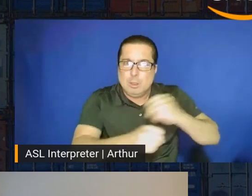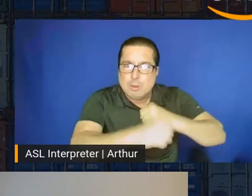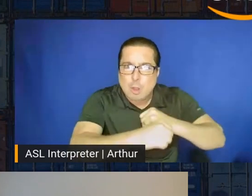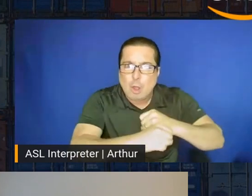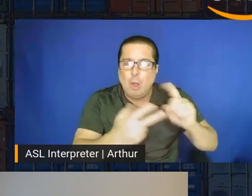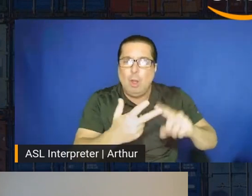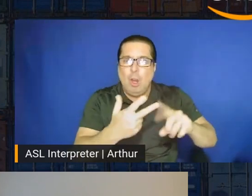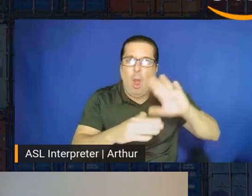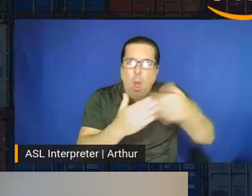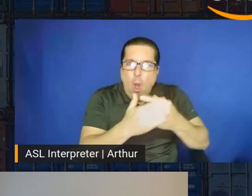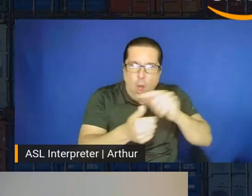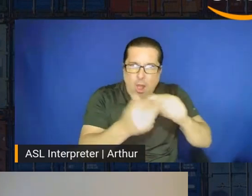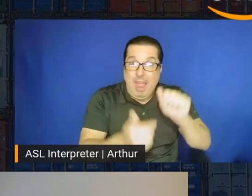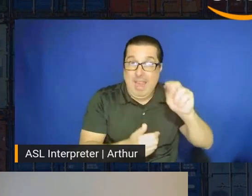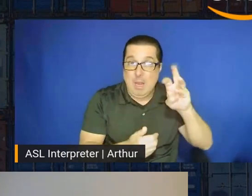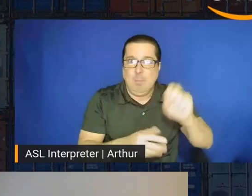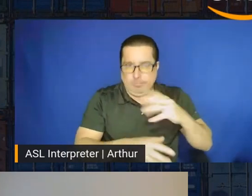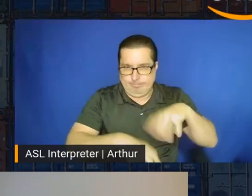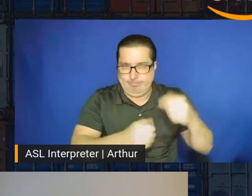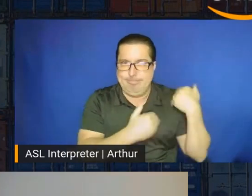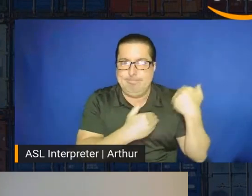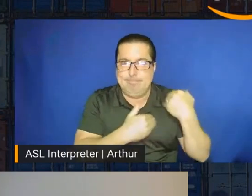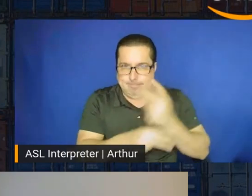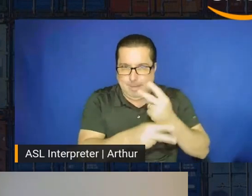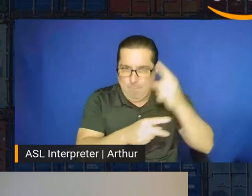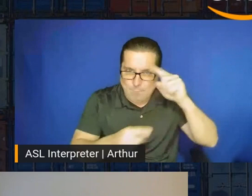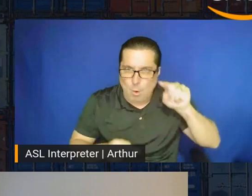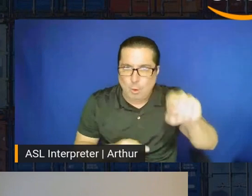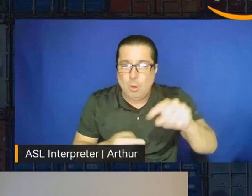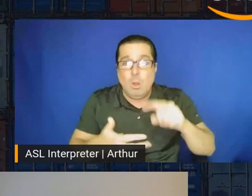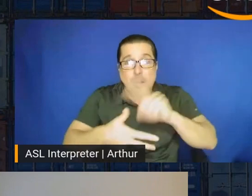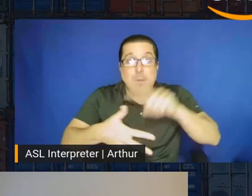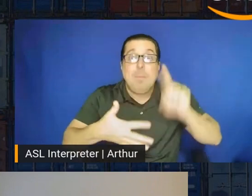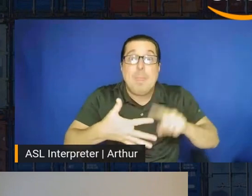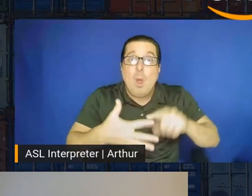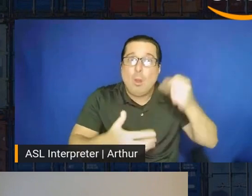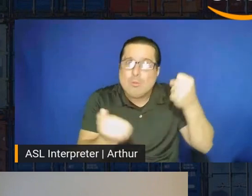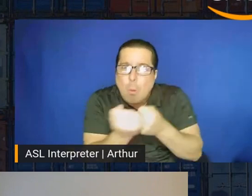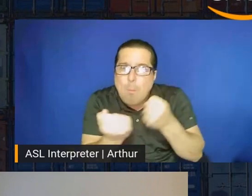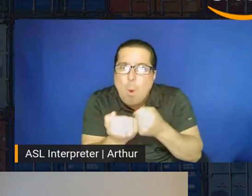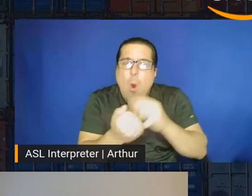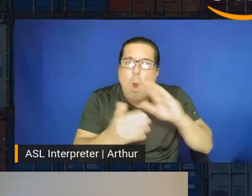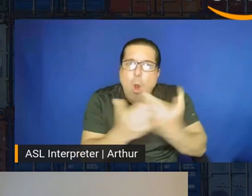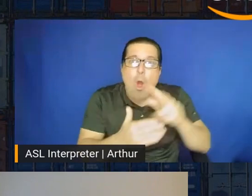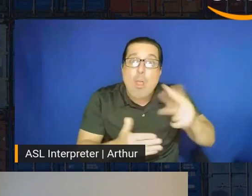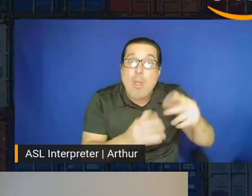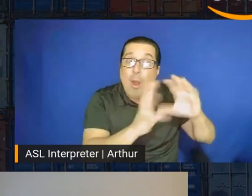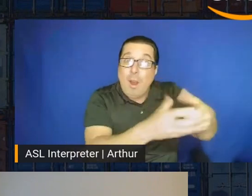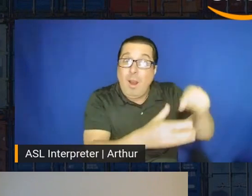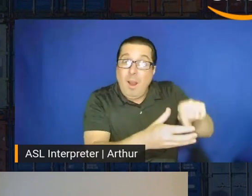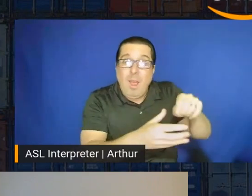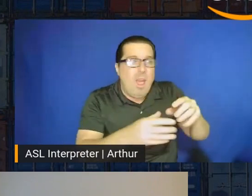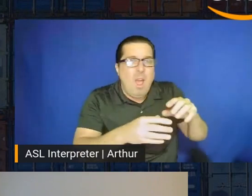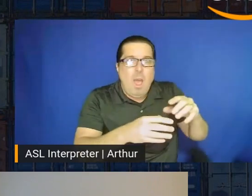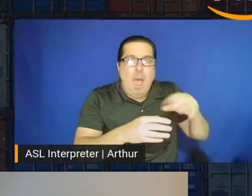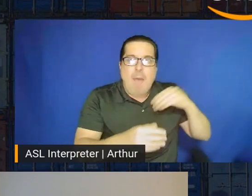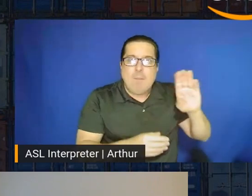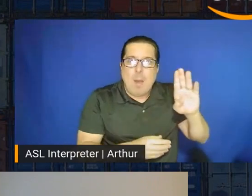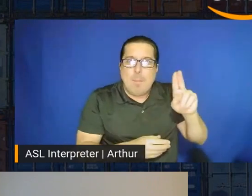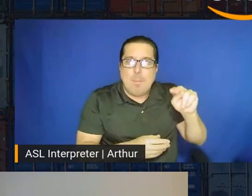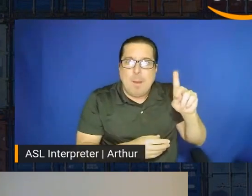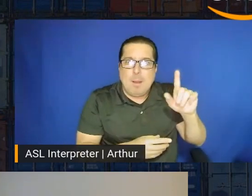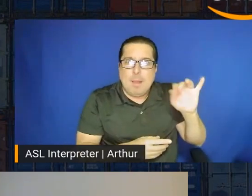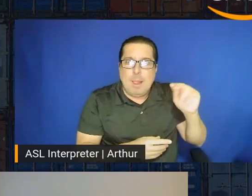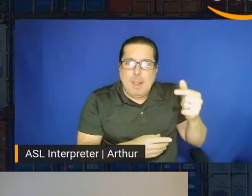of. We also take care of the support when it comes to those third-party components that we are bundling in with EKS Anywhere, right? So customers get